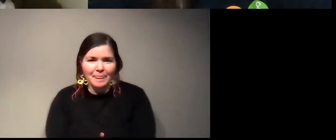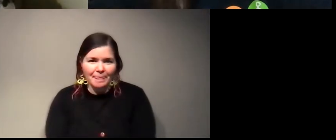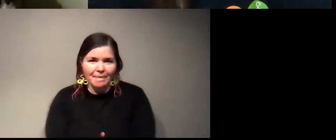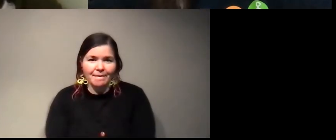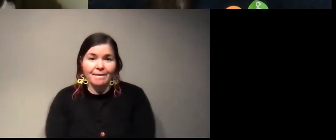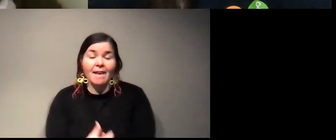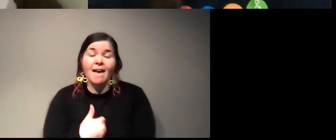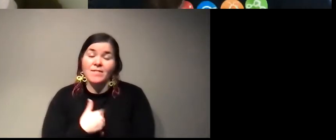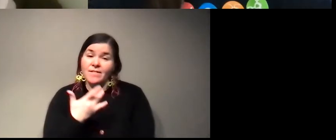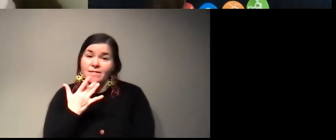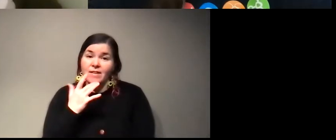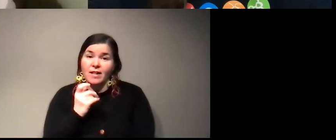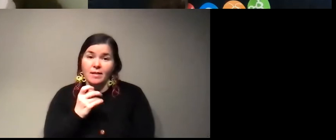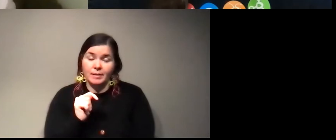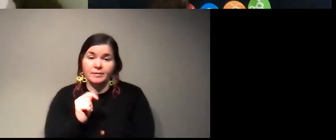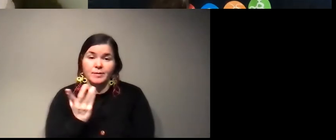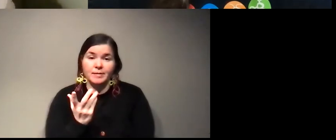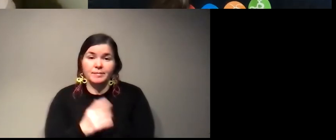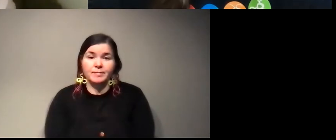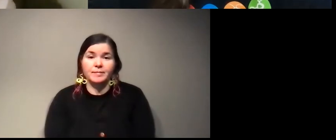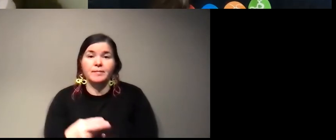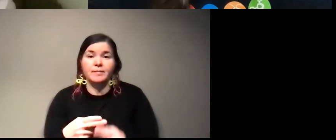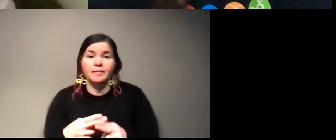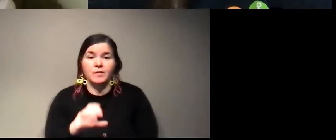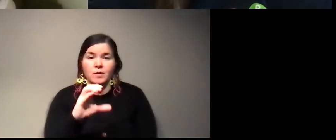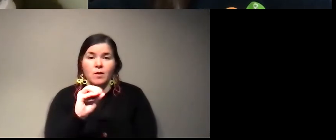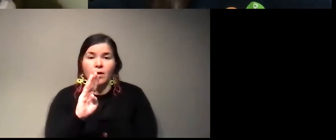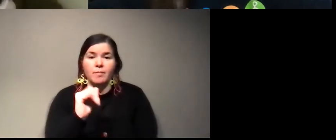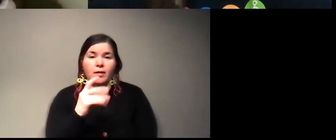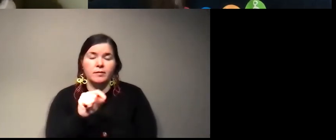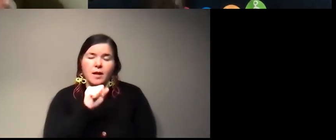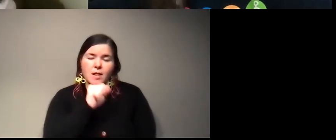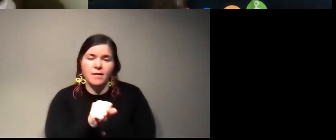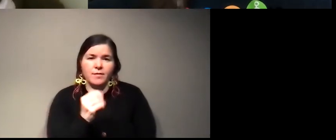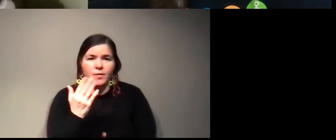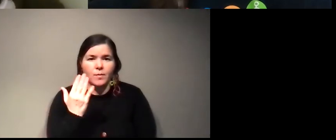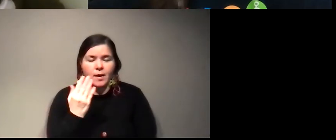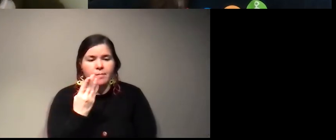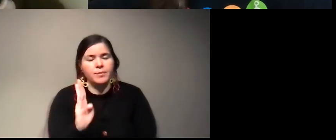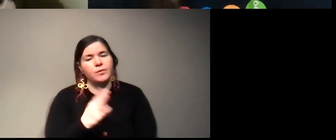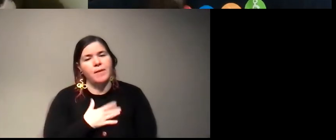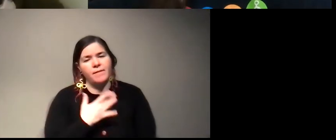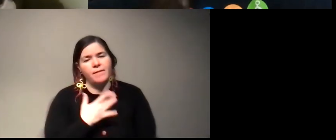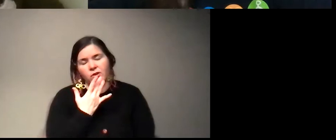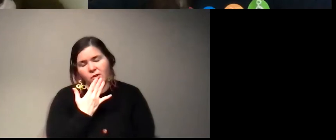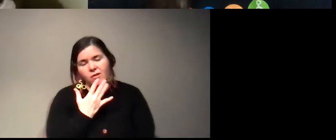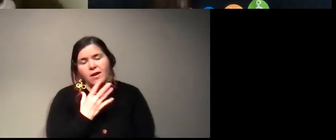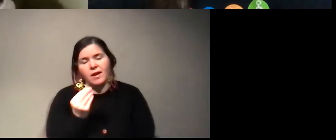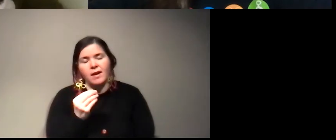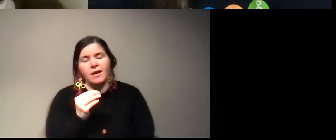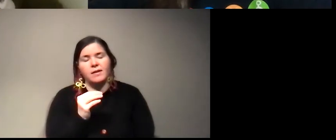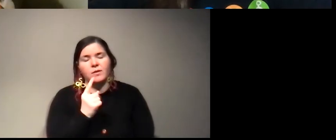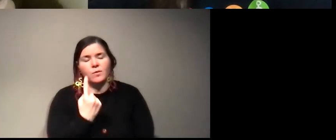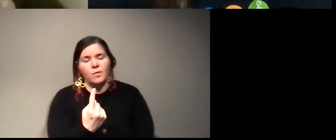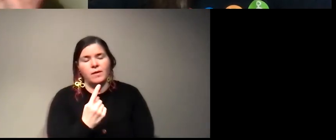have a favorite element. My favorite element is called cobalt. And I love cobalt because blue is my favorite color. And one of the complexes